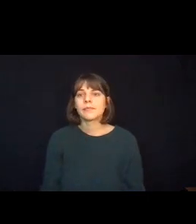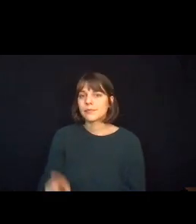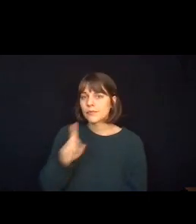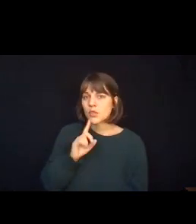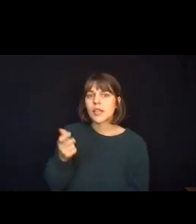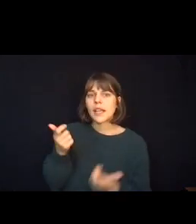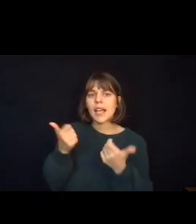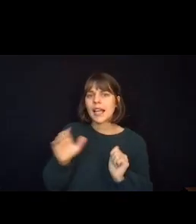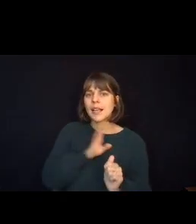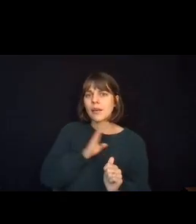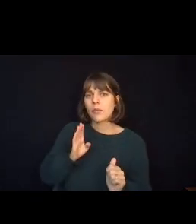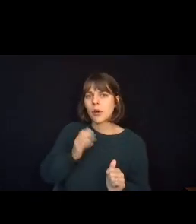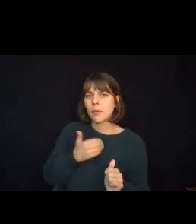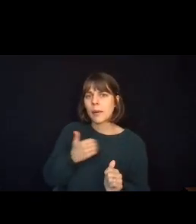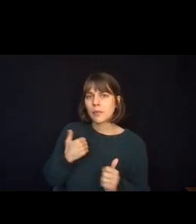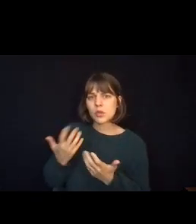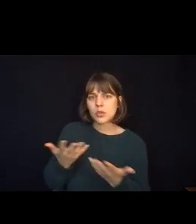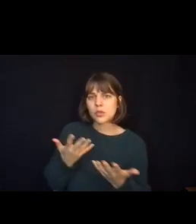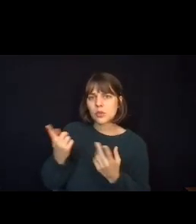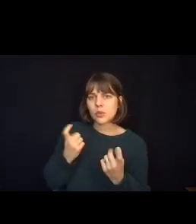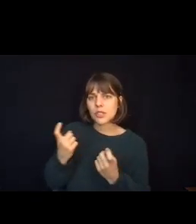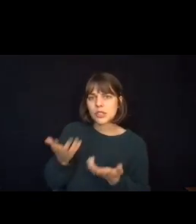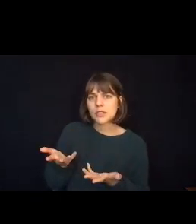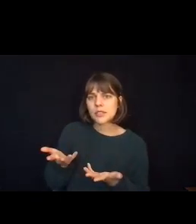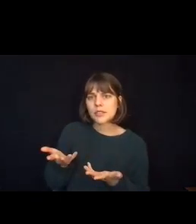Do any other board members have questions?